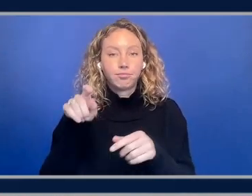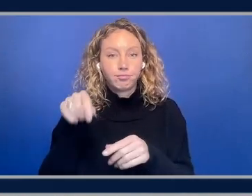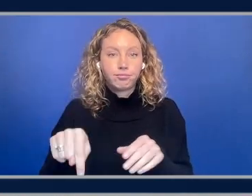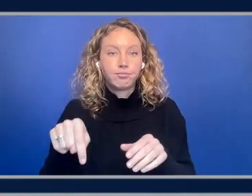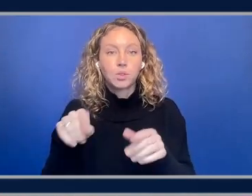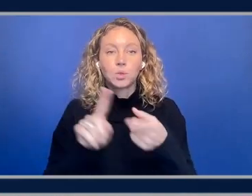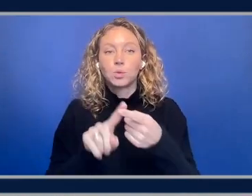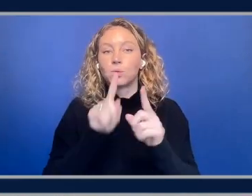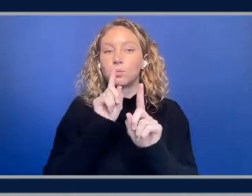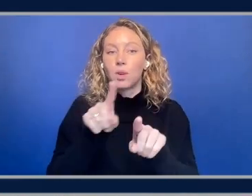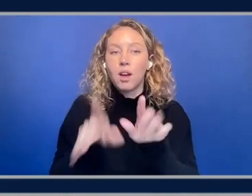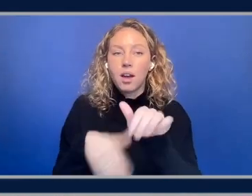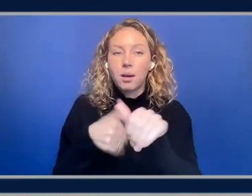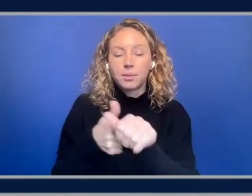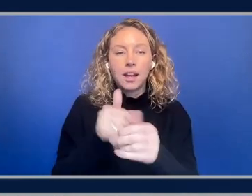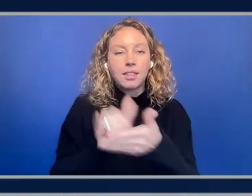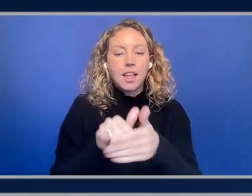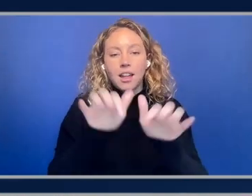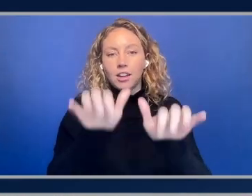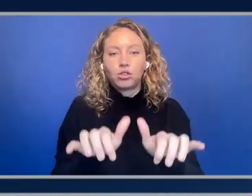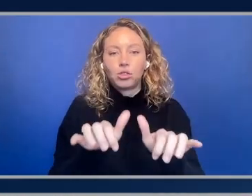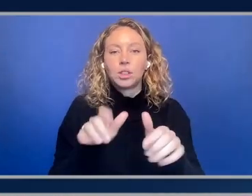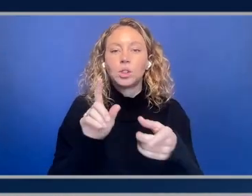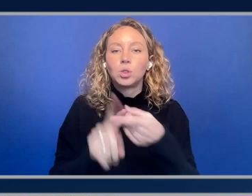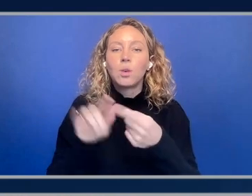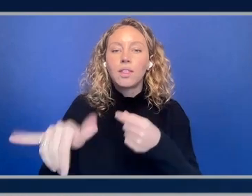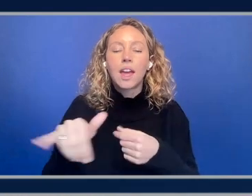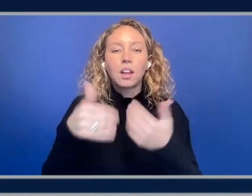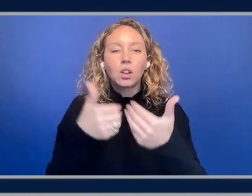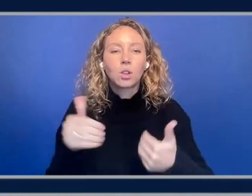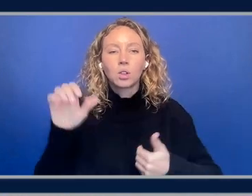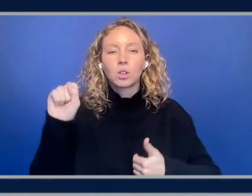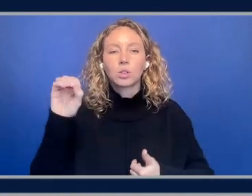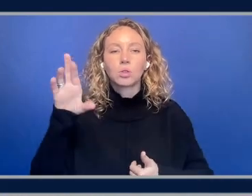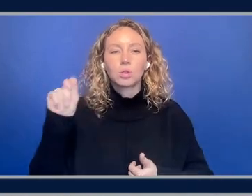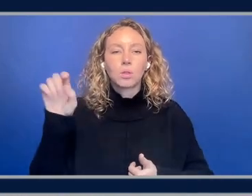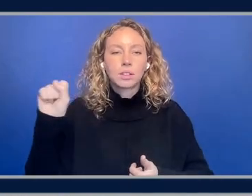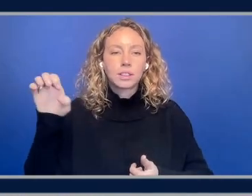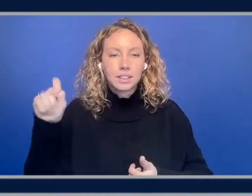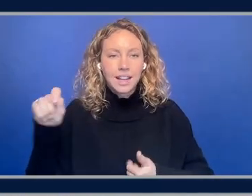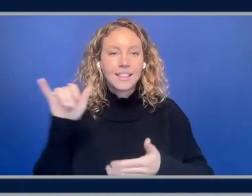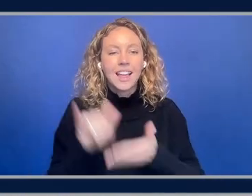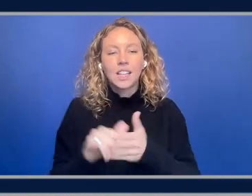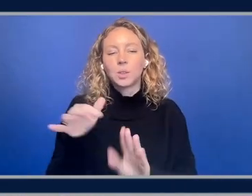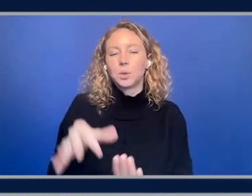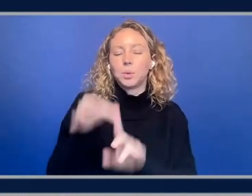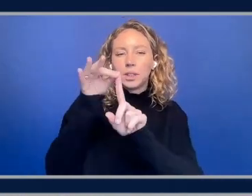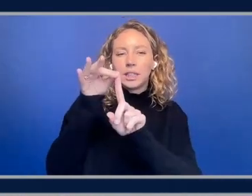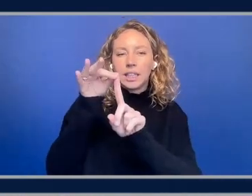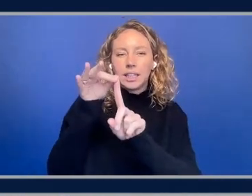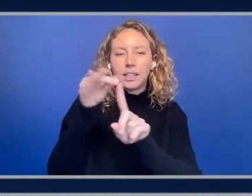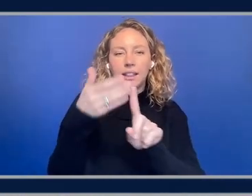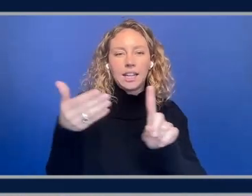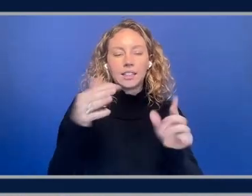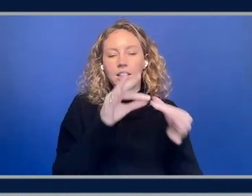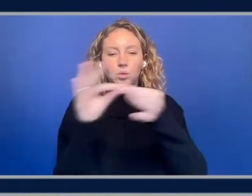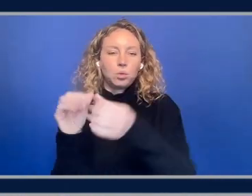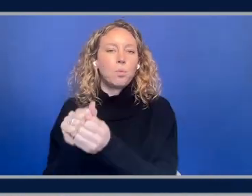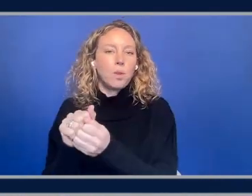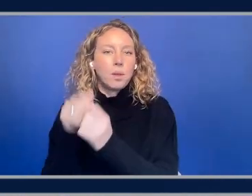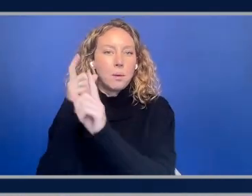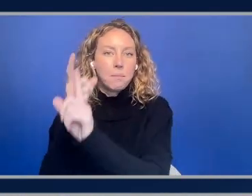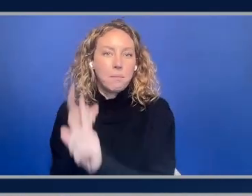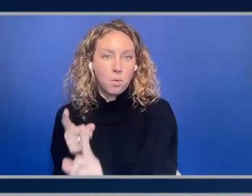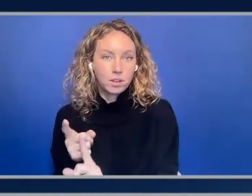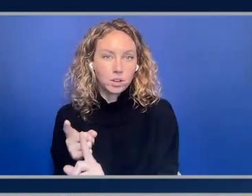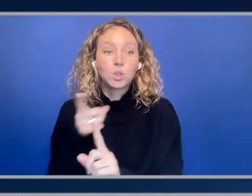the entry in a sorted set. So what's a sorted set? A sorted set is a collection of unique elements with points associated with them. So they can do